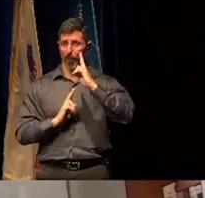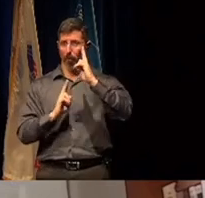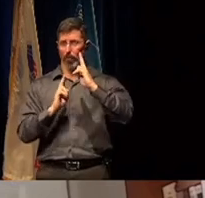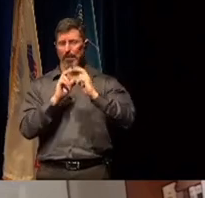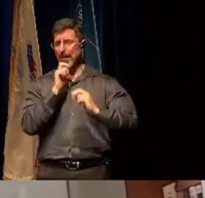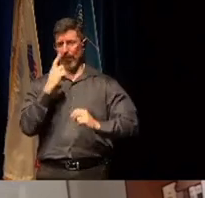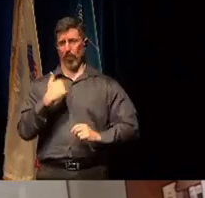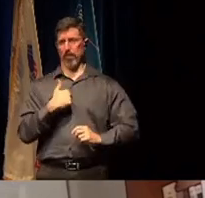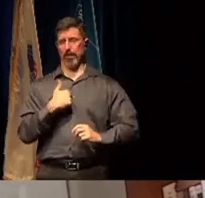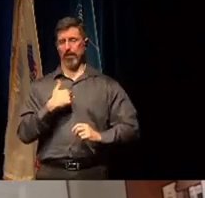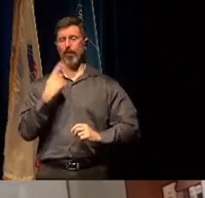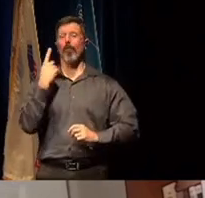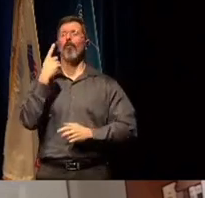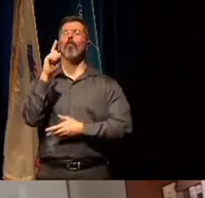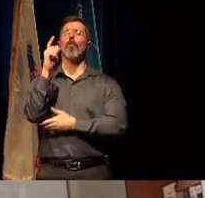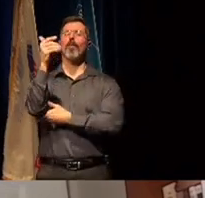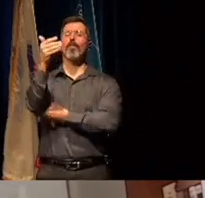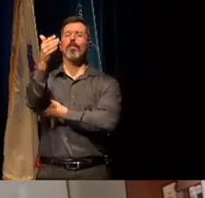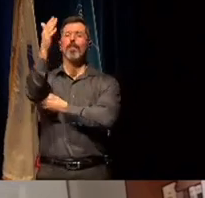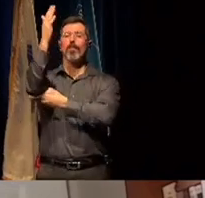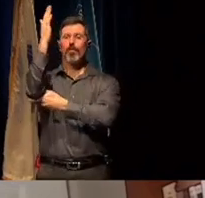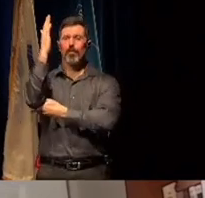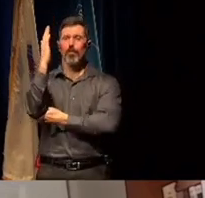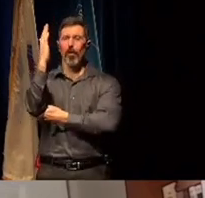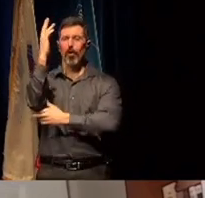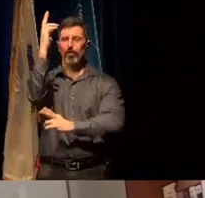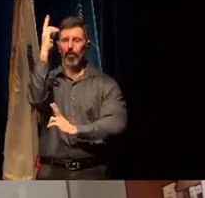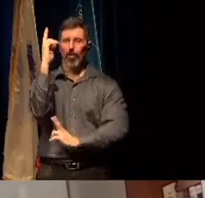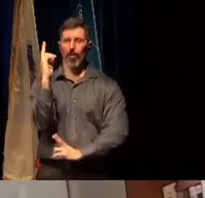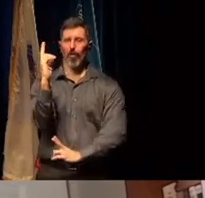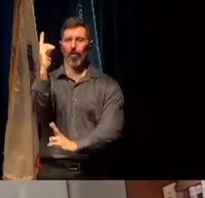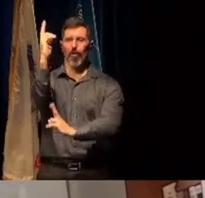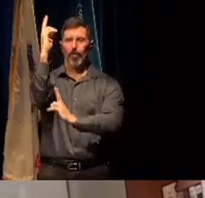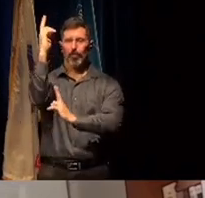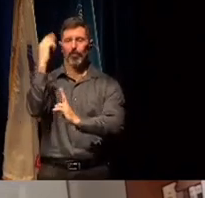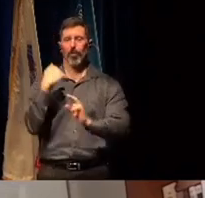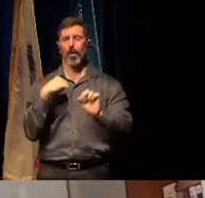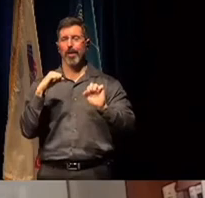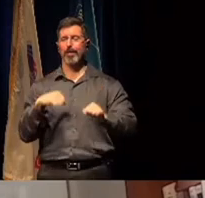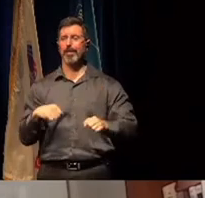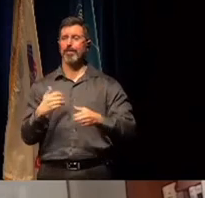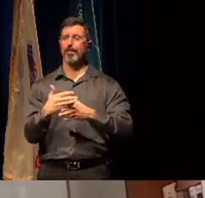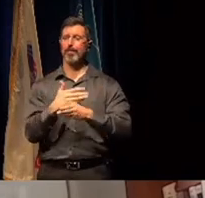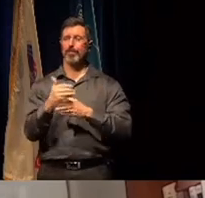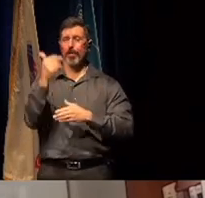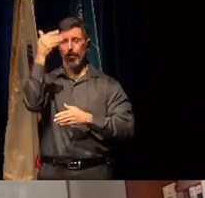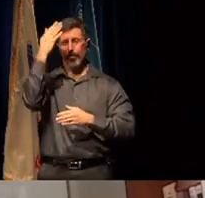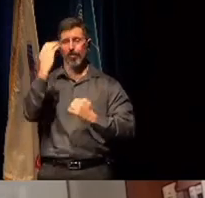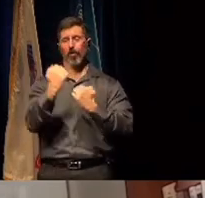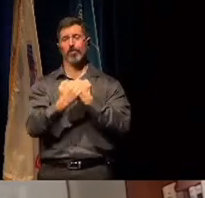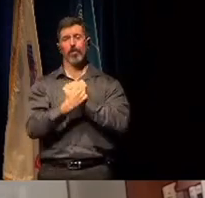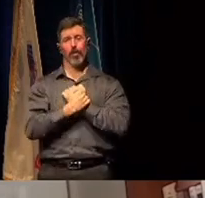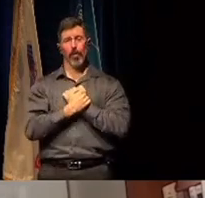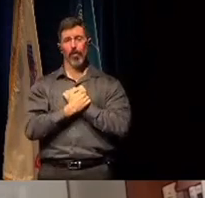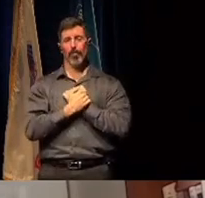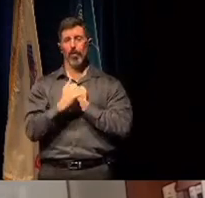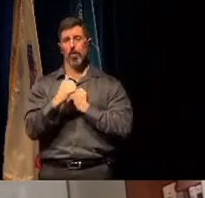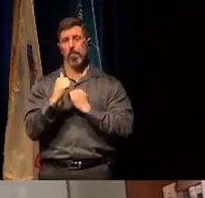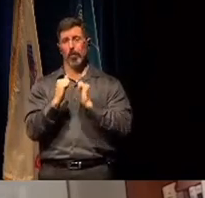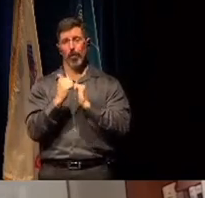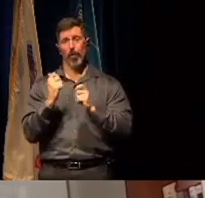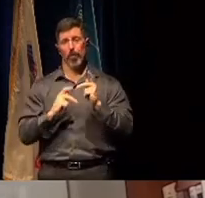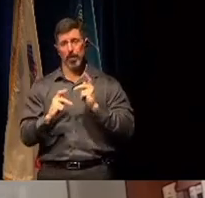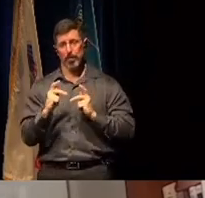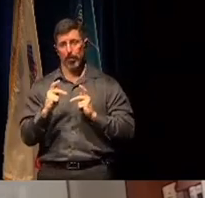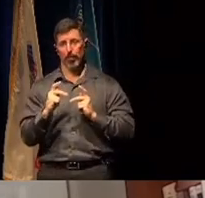God's honor, to allow me the opportunity to share His love with others. Well, Gary said yes to writing a full